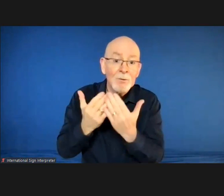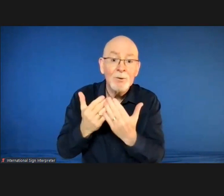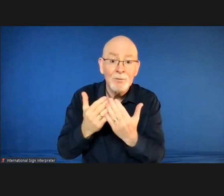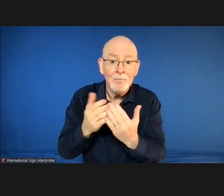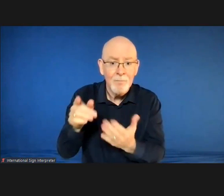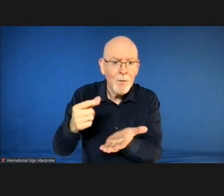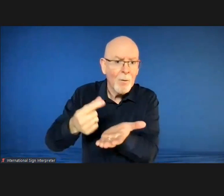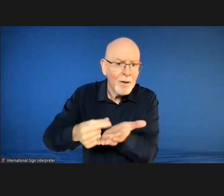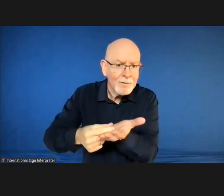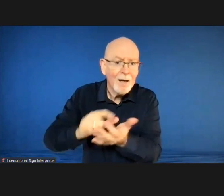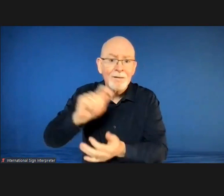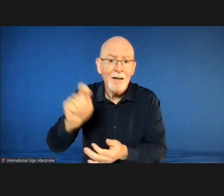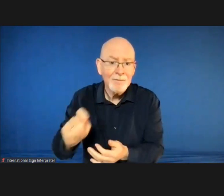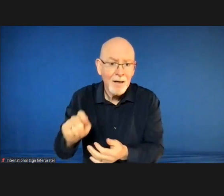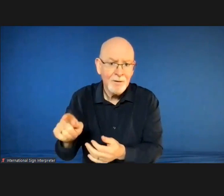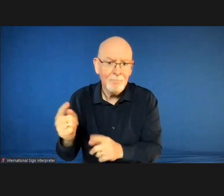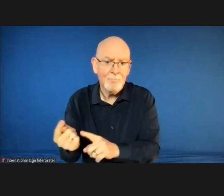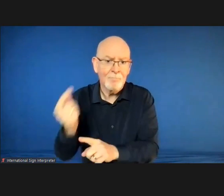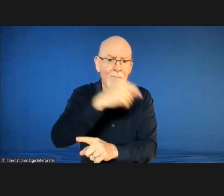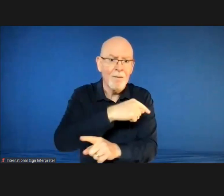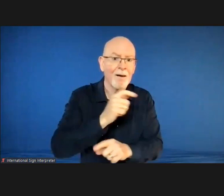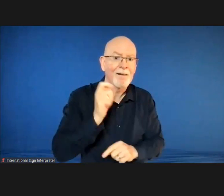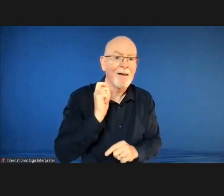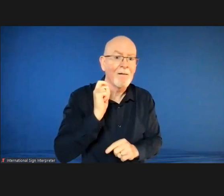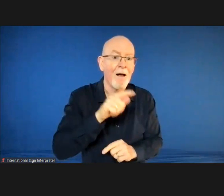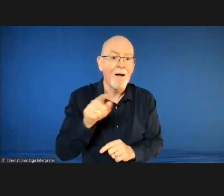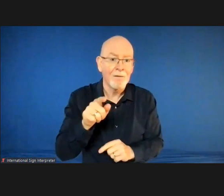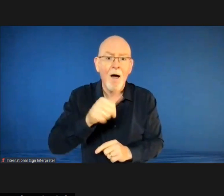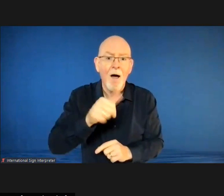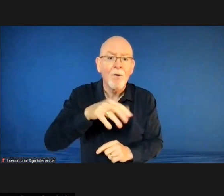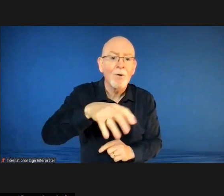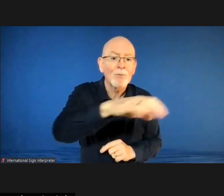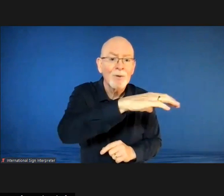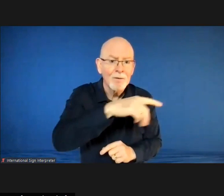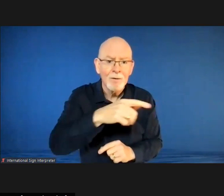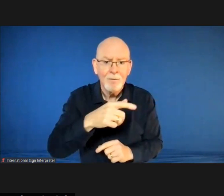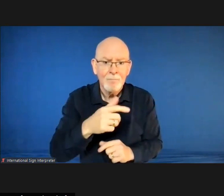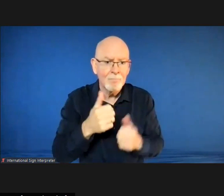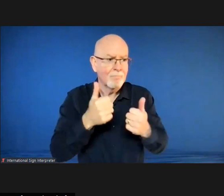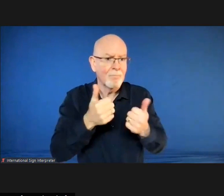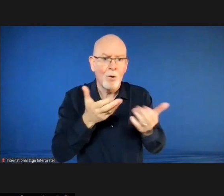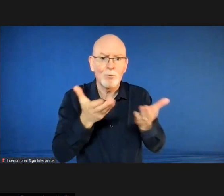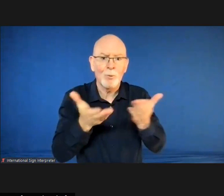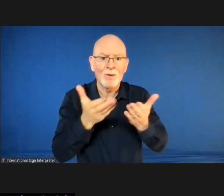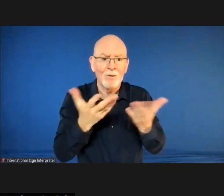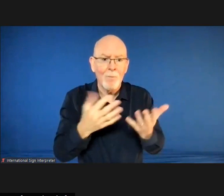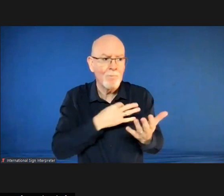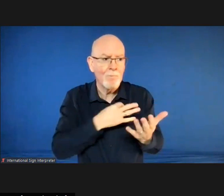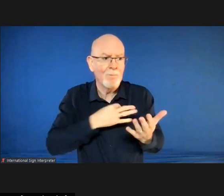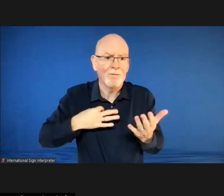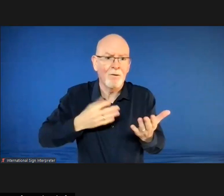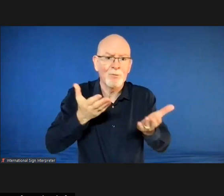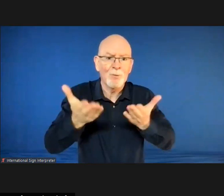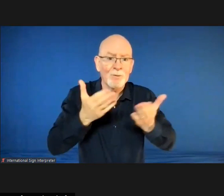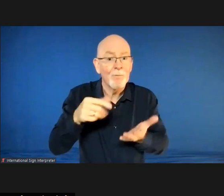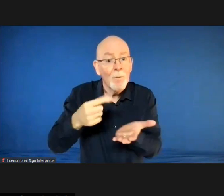Uganda, learners are taught in Uganda Sign Language, while in Tanzania, they use Tanzanian Sign Language in schools, especially in